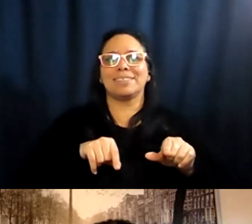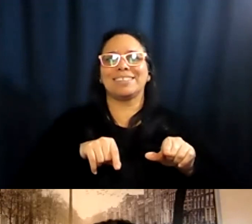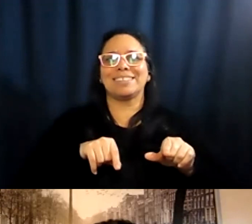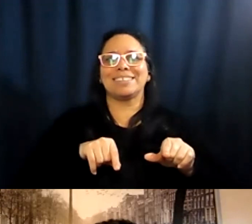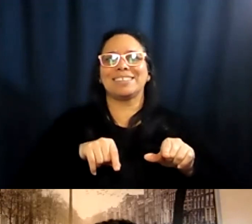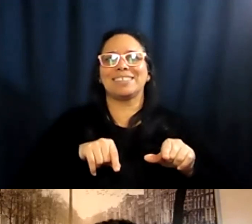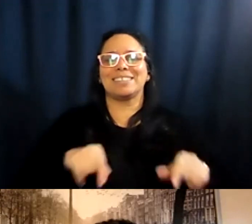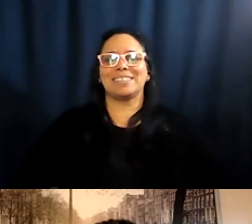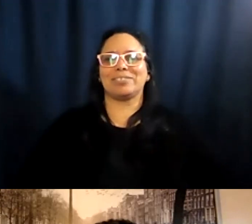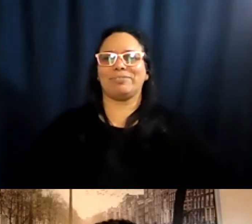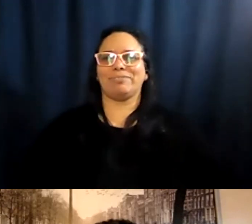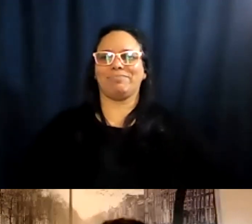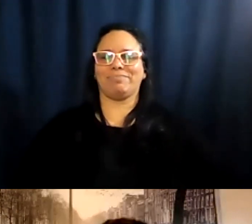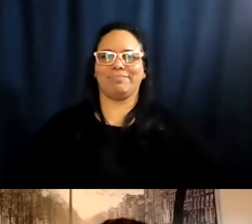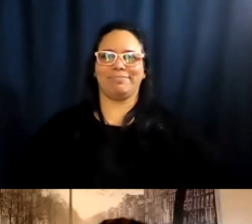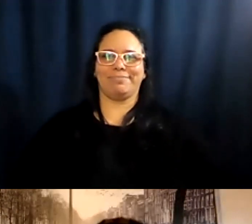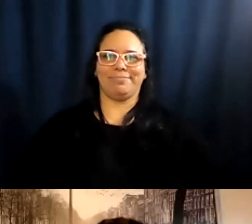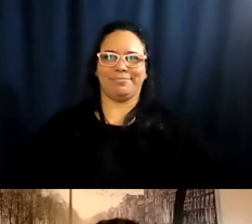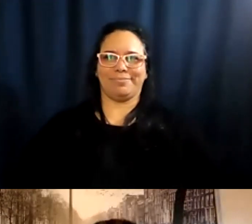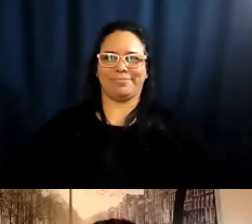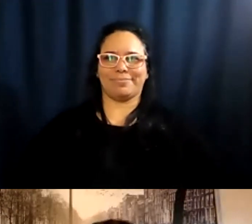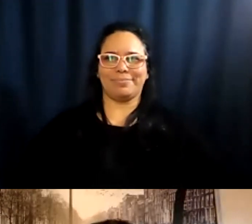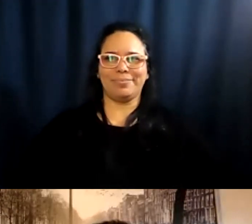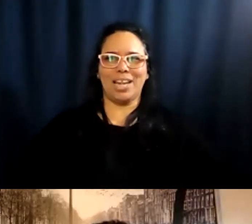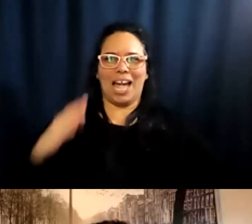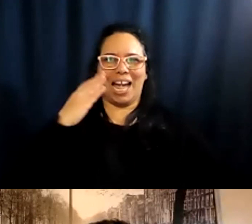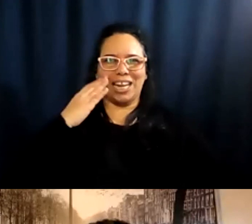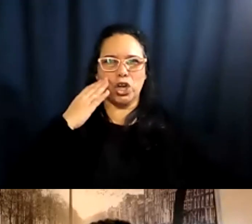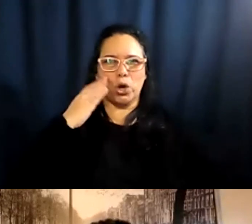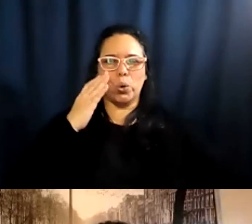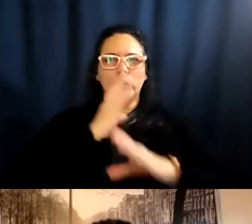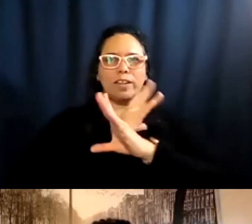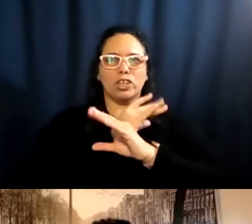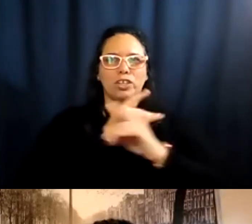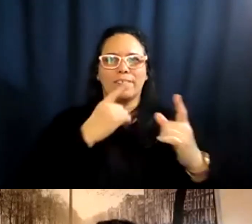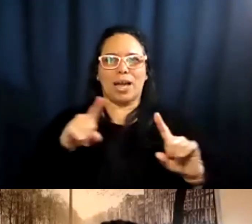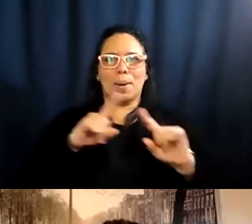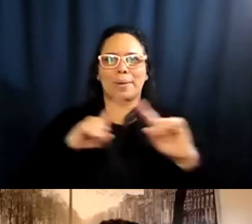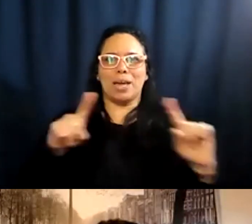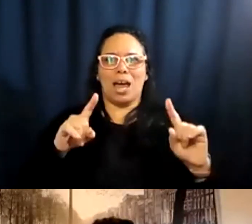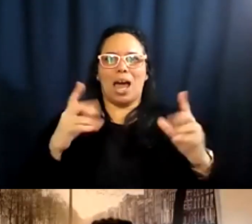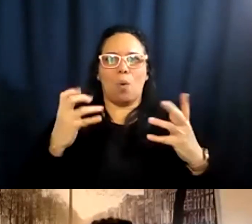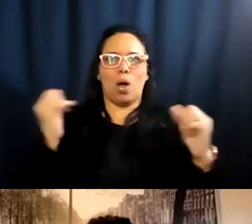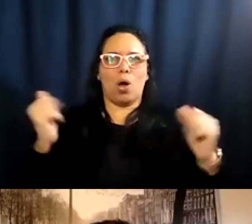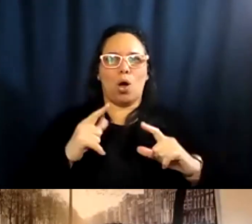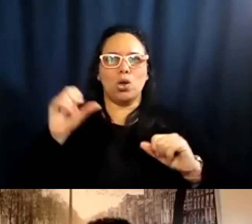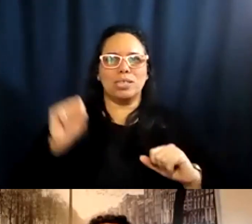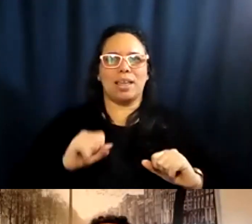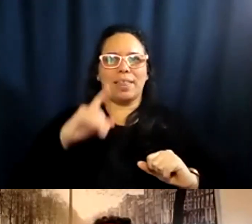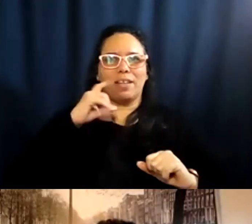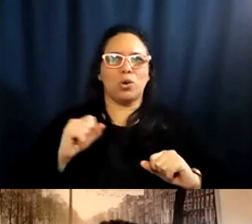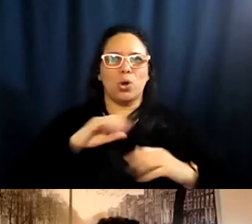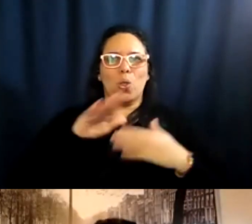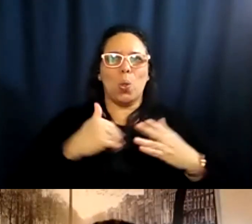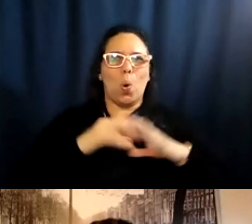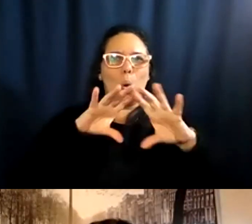All right. So I know this is a virtual event, but I want all of Southern California, I want the whole world to